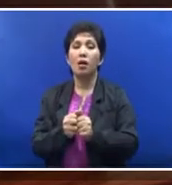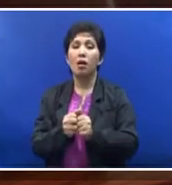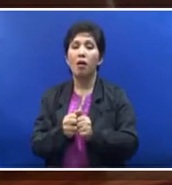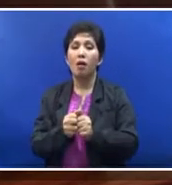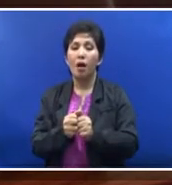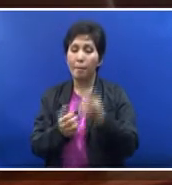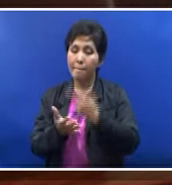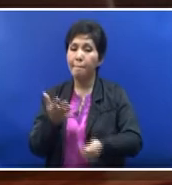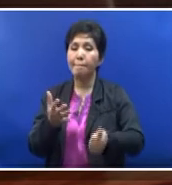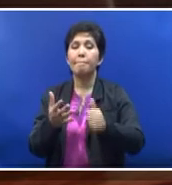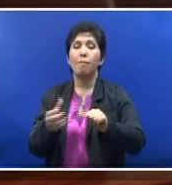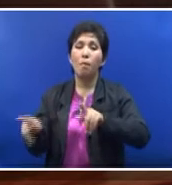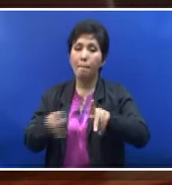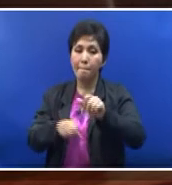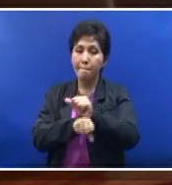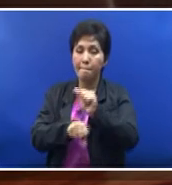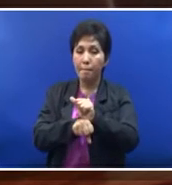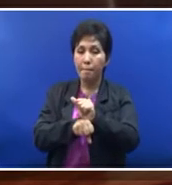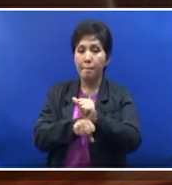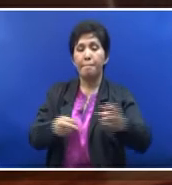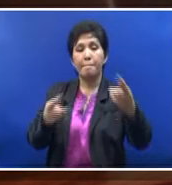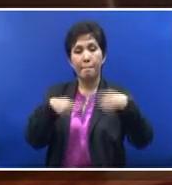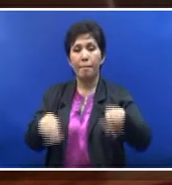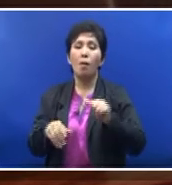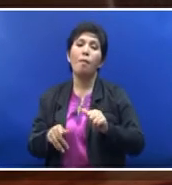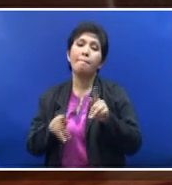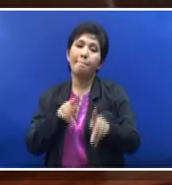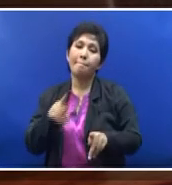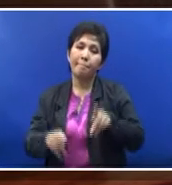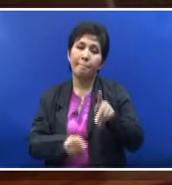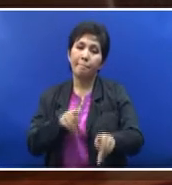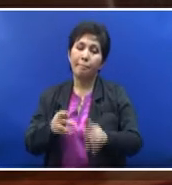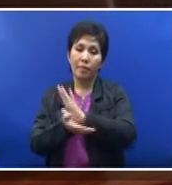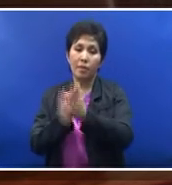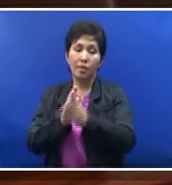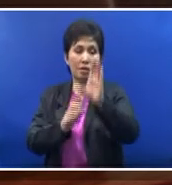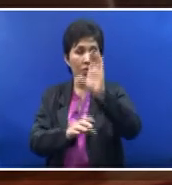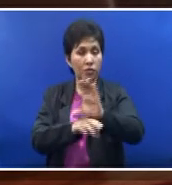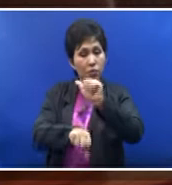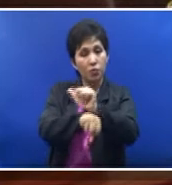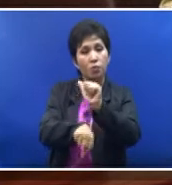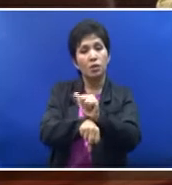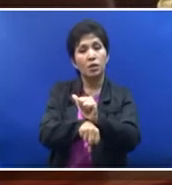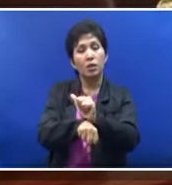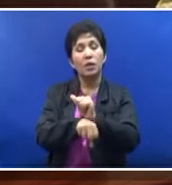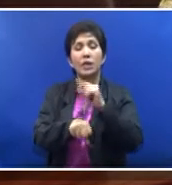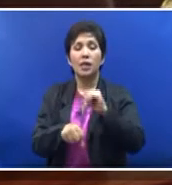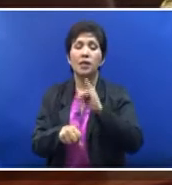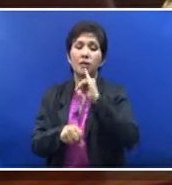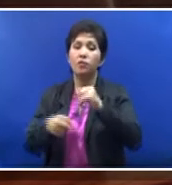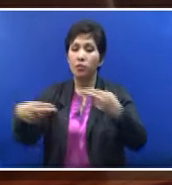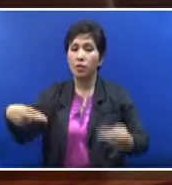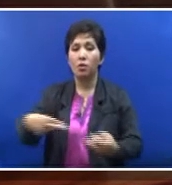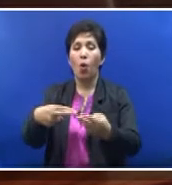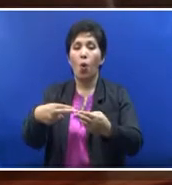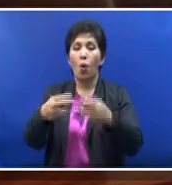written works by the people. That is literature. Okay, so in the literature's work, it is related to the way